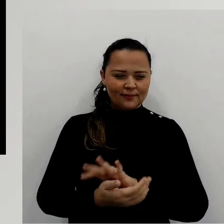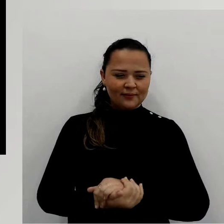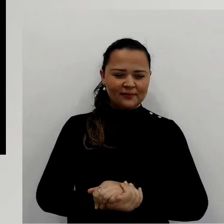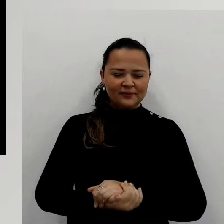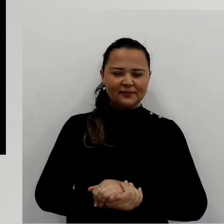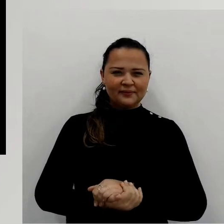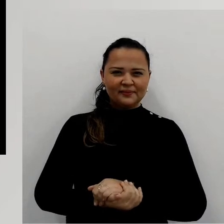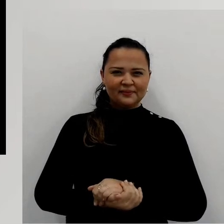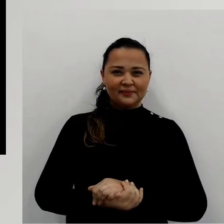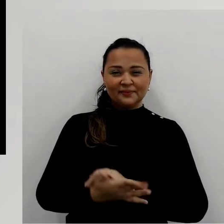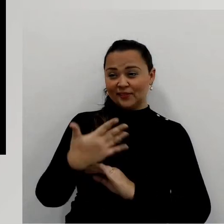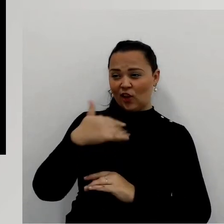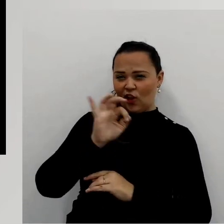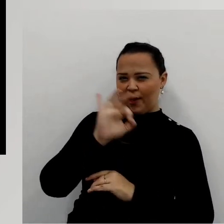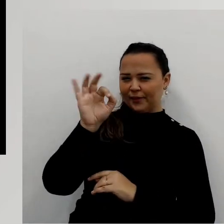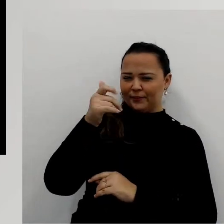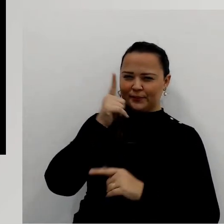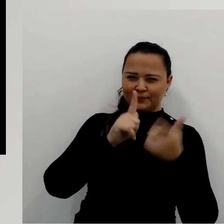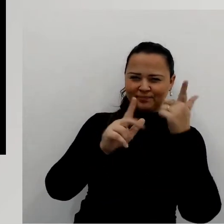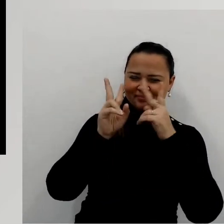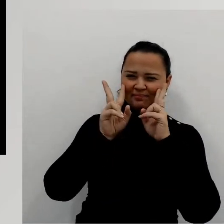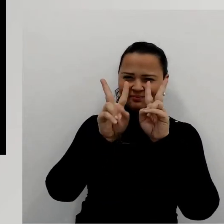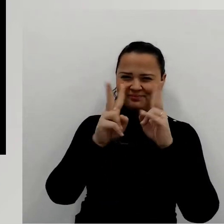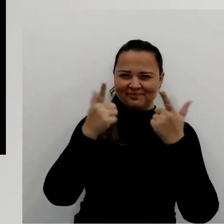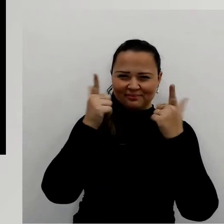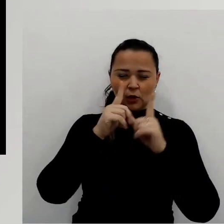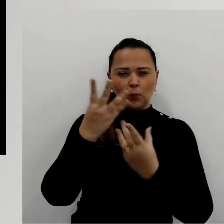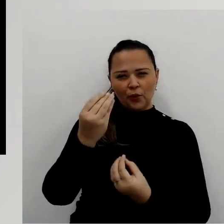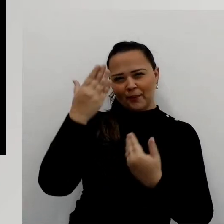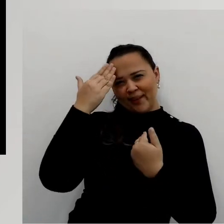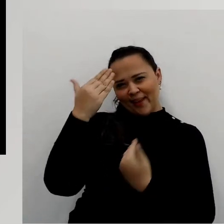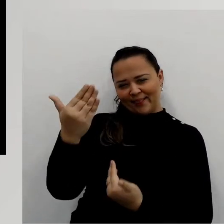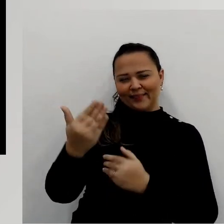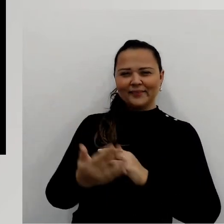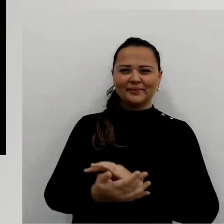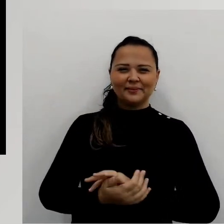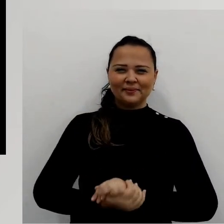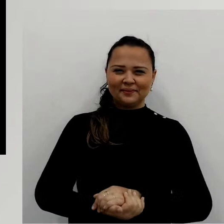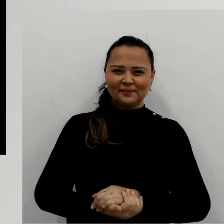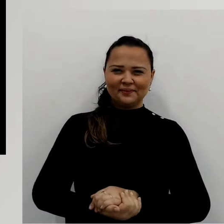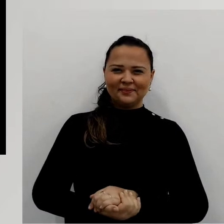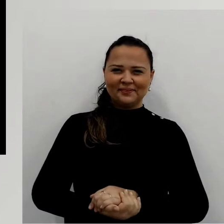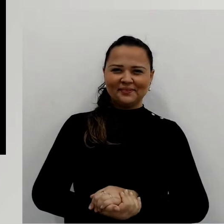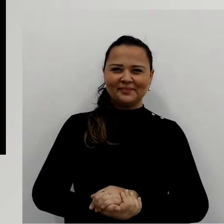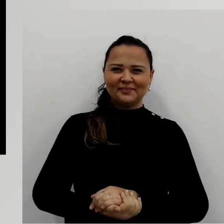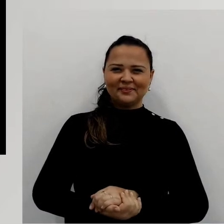Okay, he is connecting now. Thank you.